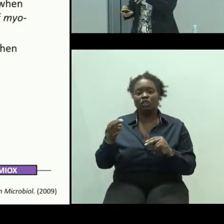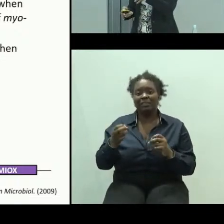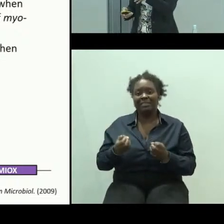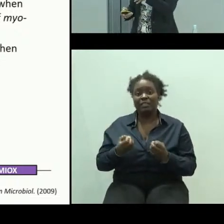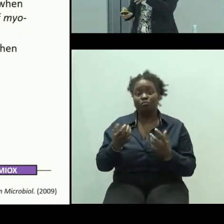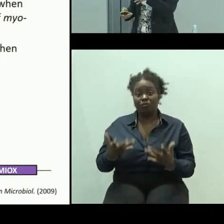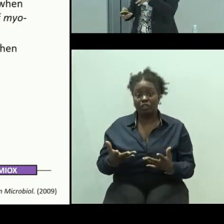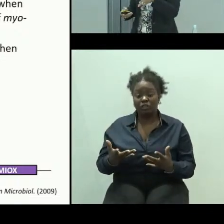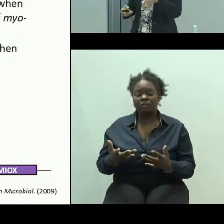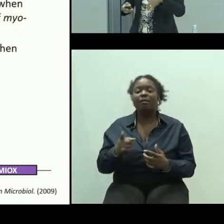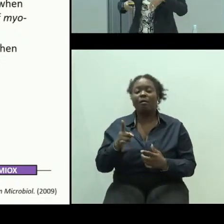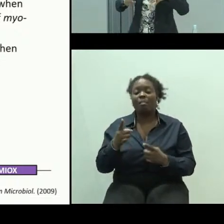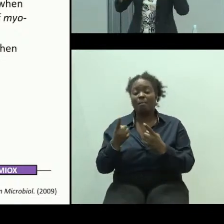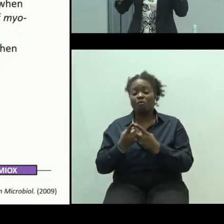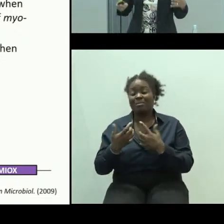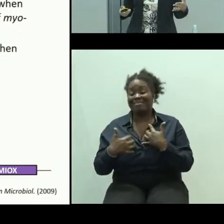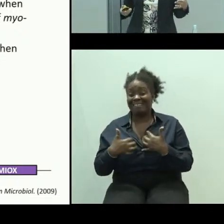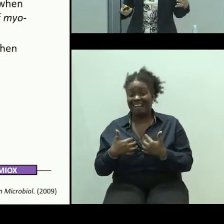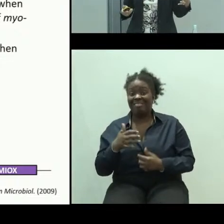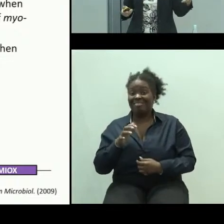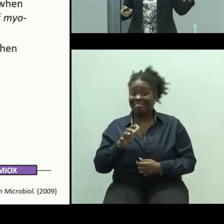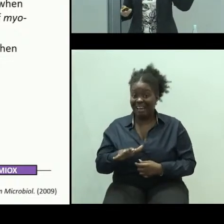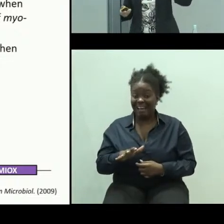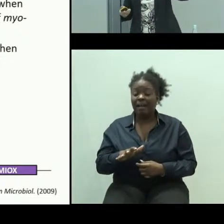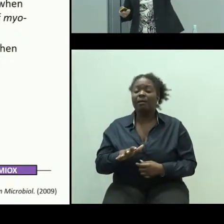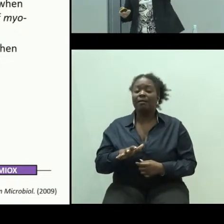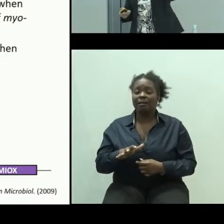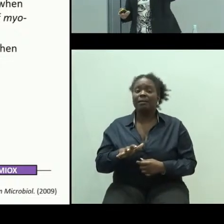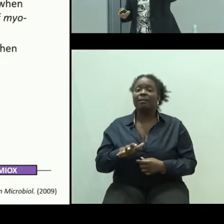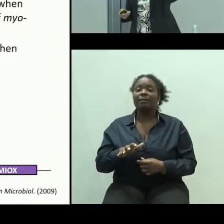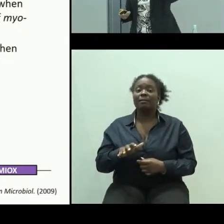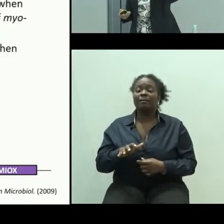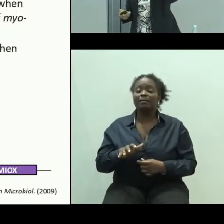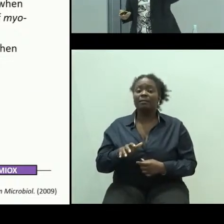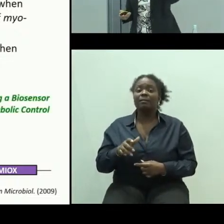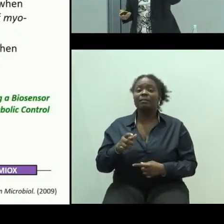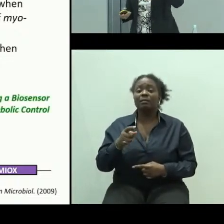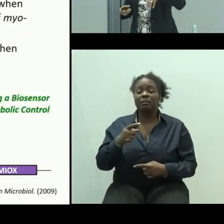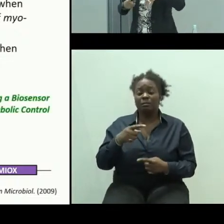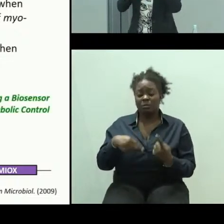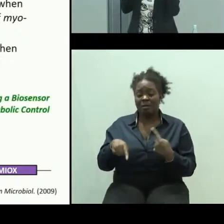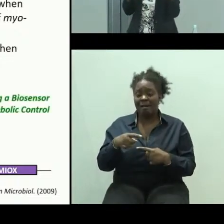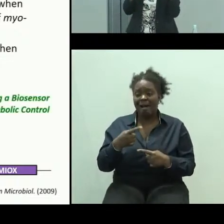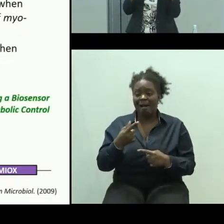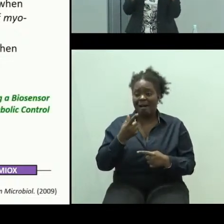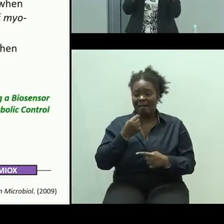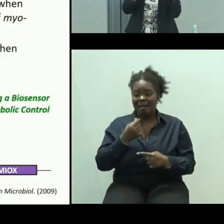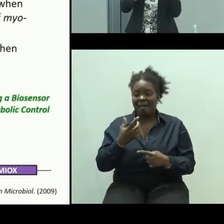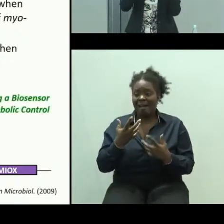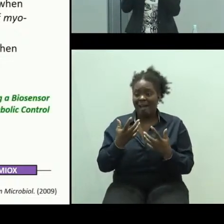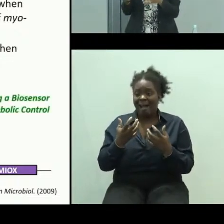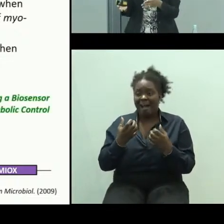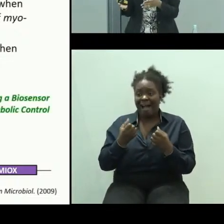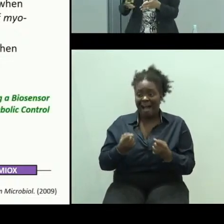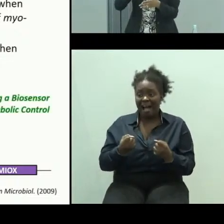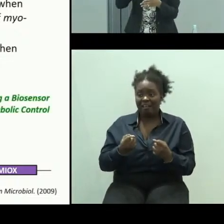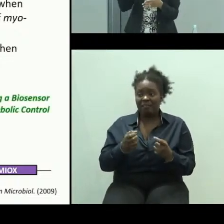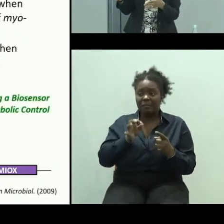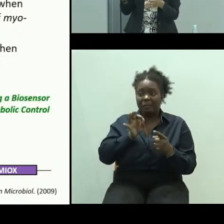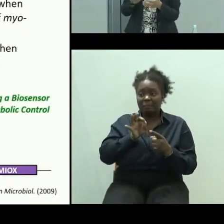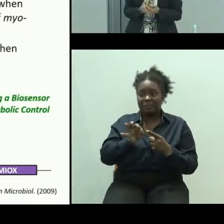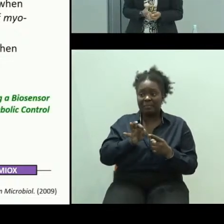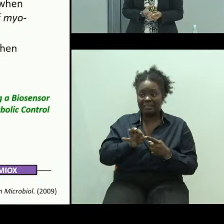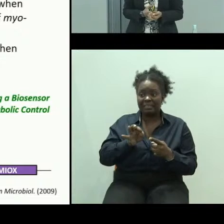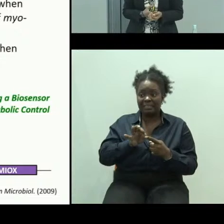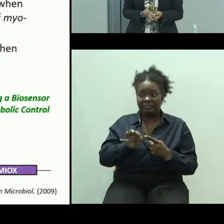product of interest is there, what we're able to do is to have that myoinositol give us the ability to turn